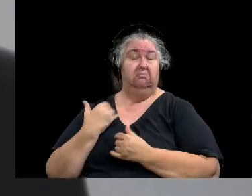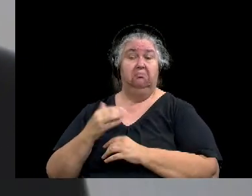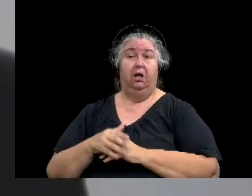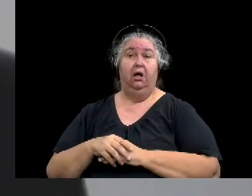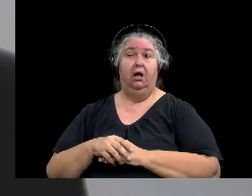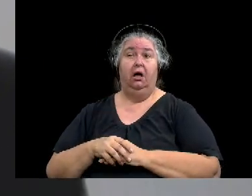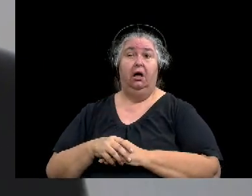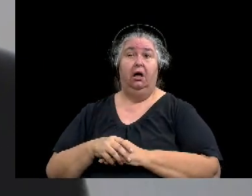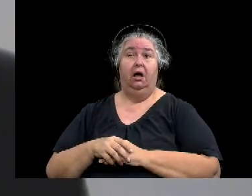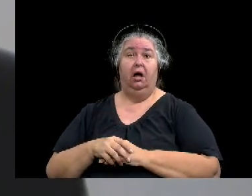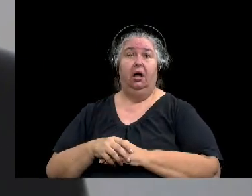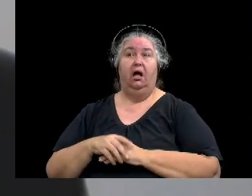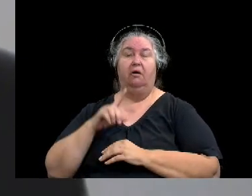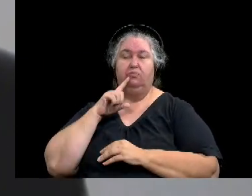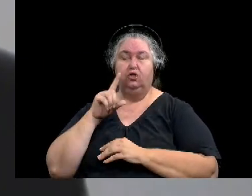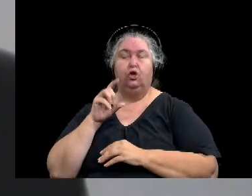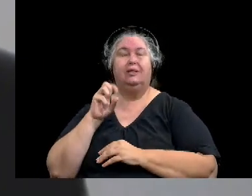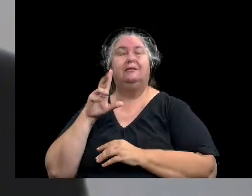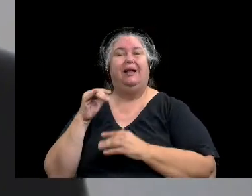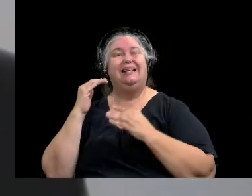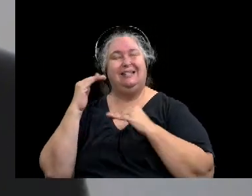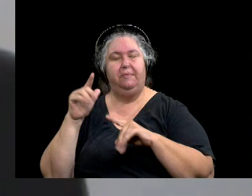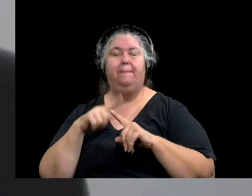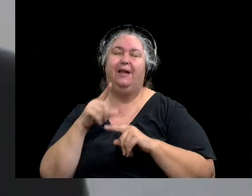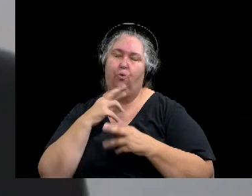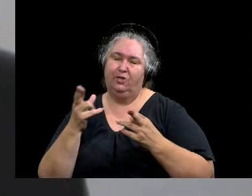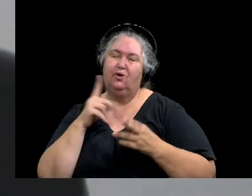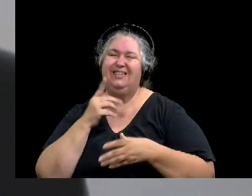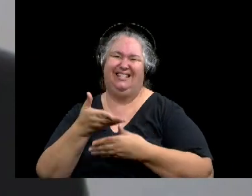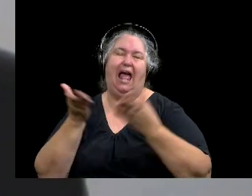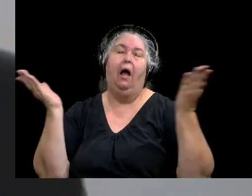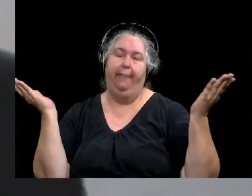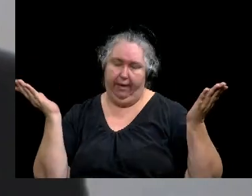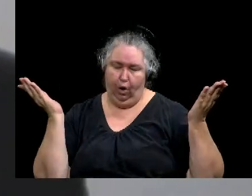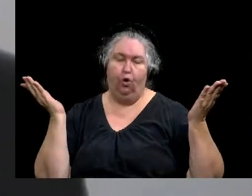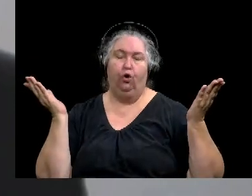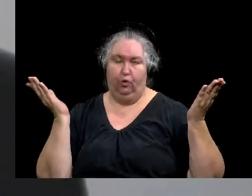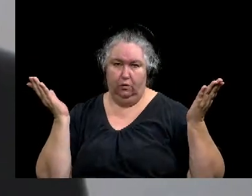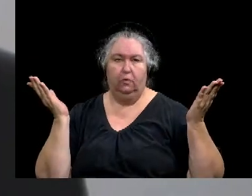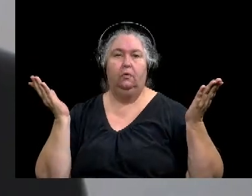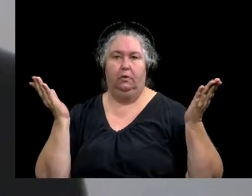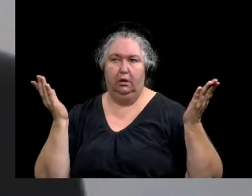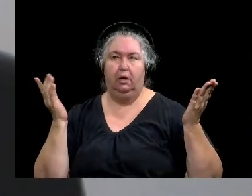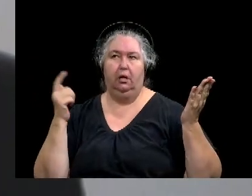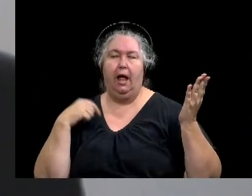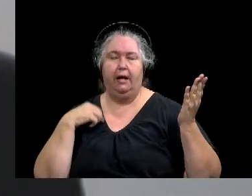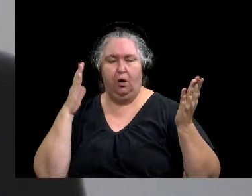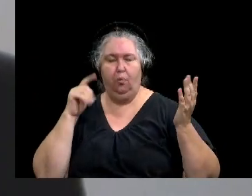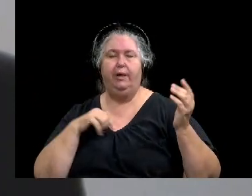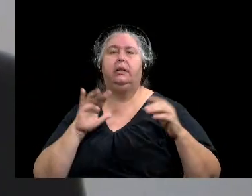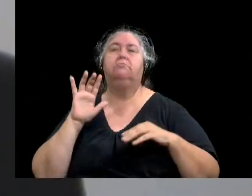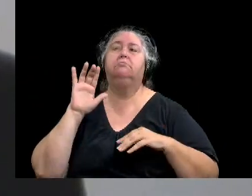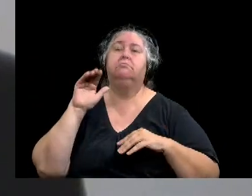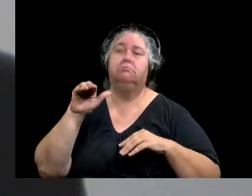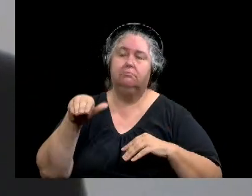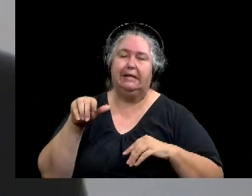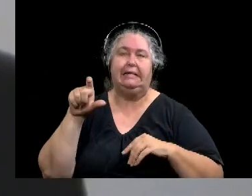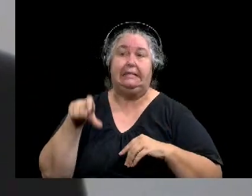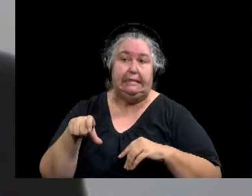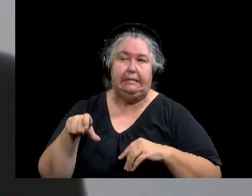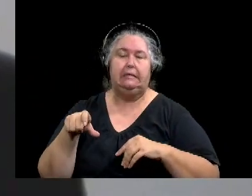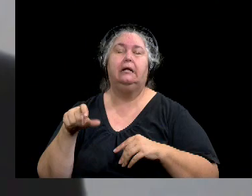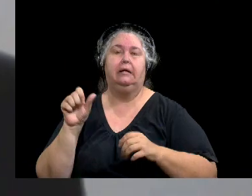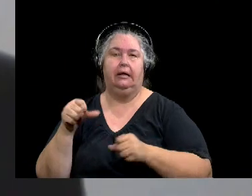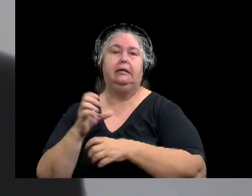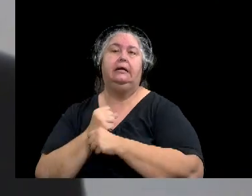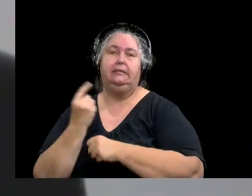Yes, I'm sure the supply is limited, but it is a resource that is out there and that we can, quote unquote, tap into. Okay,